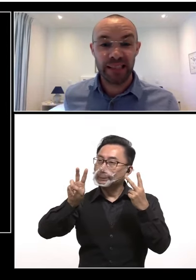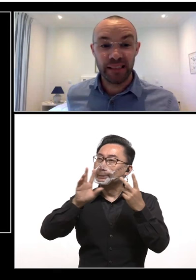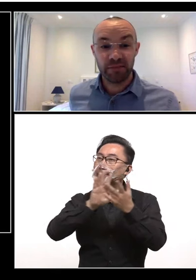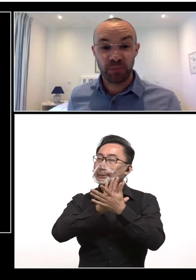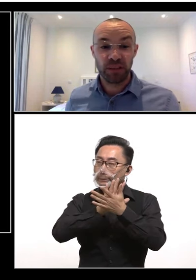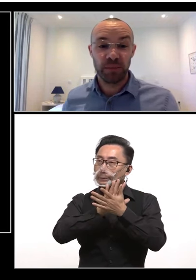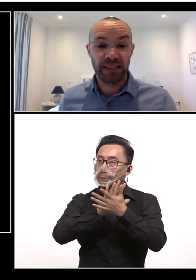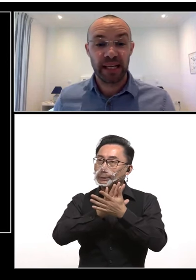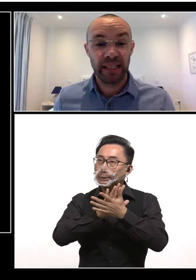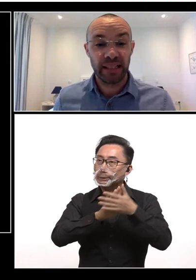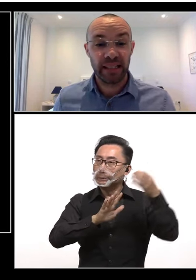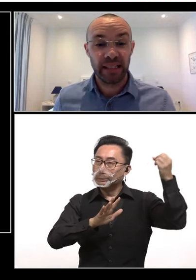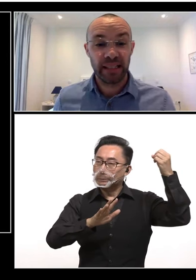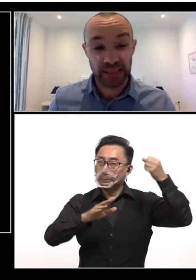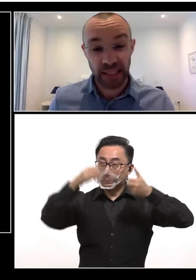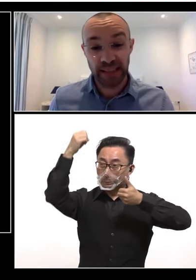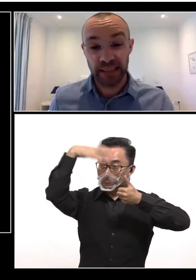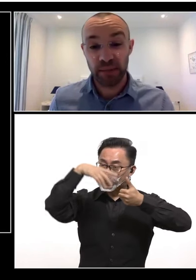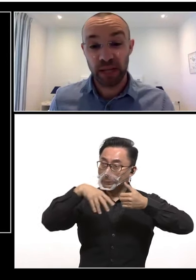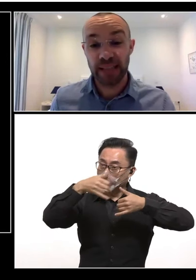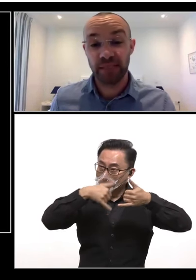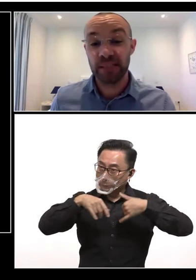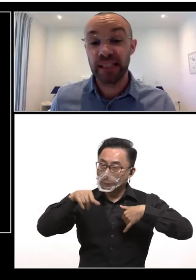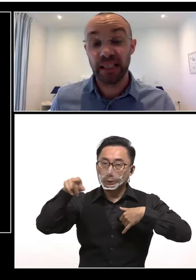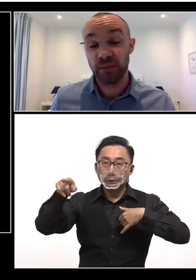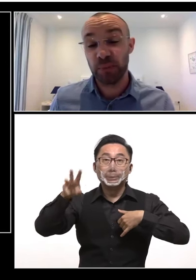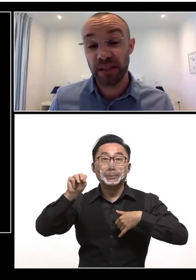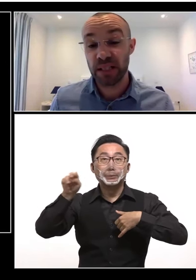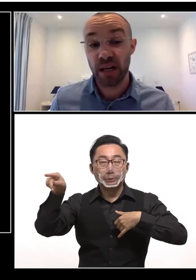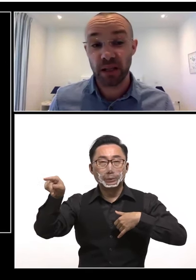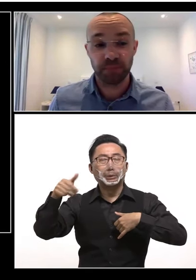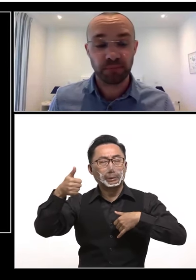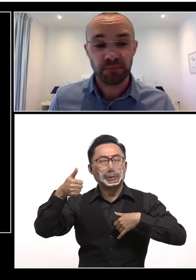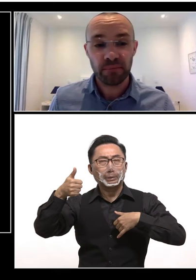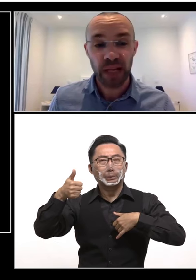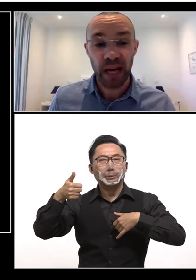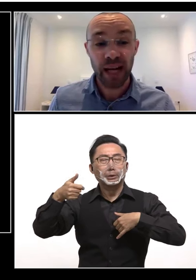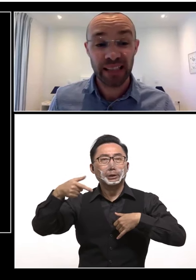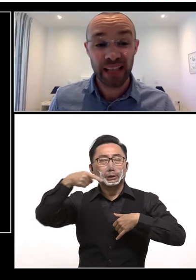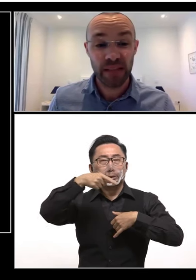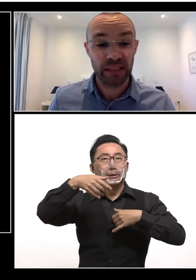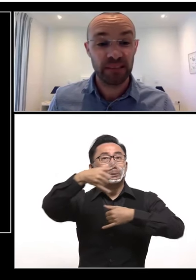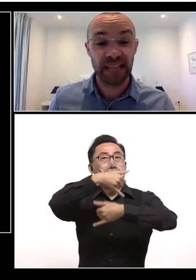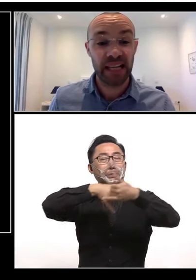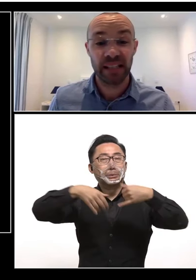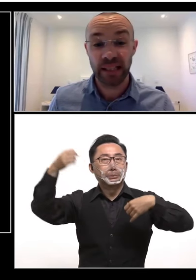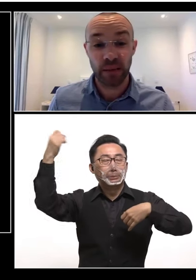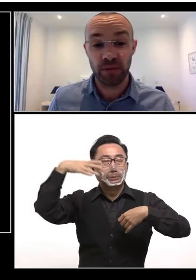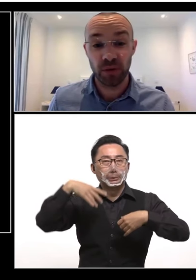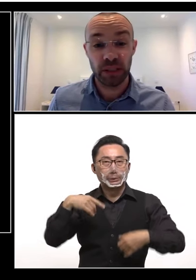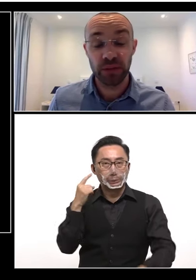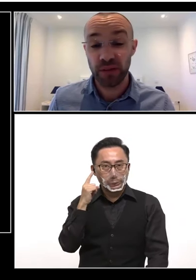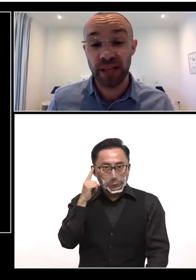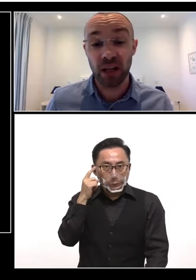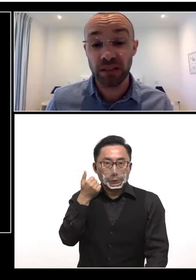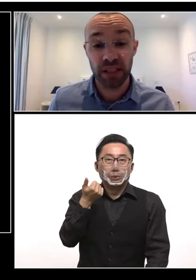Matty responded by saying, "The play was exciting, but I didn't realise it would be in the dark. I had never experienced anything like that before.